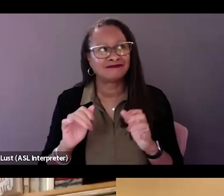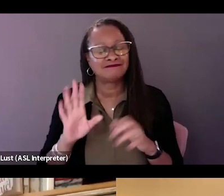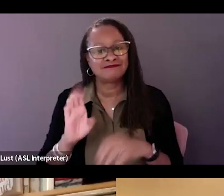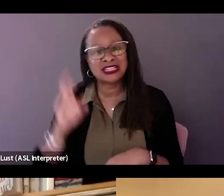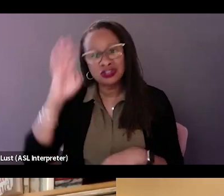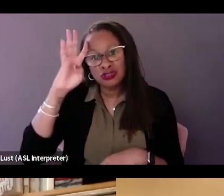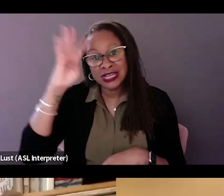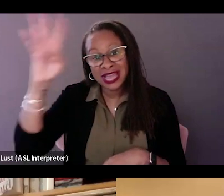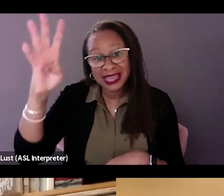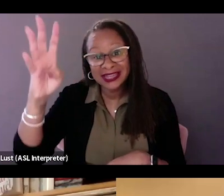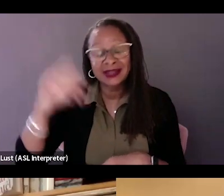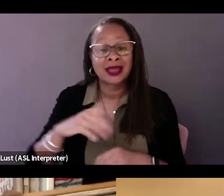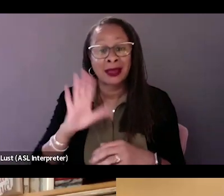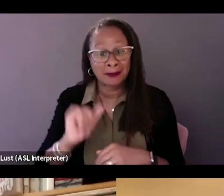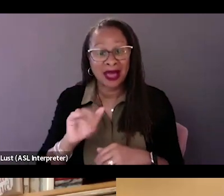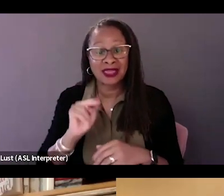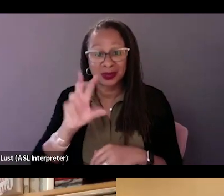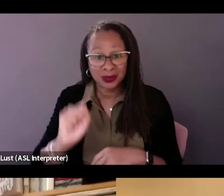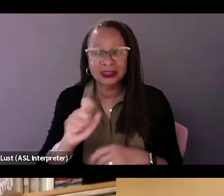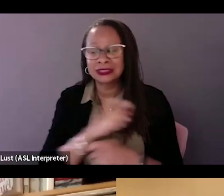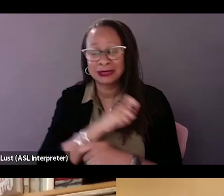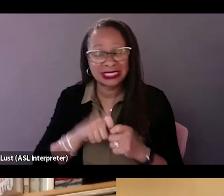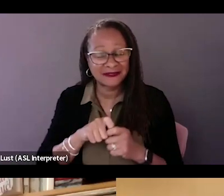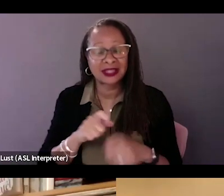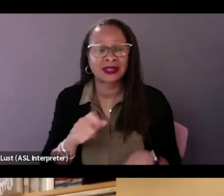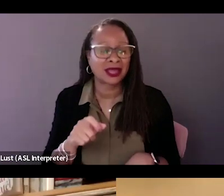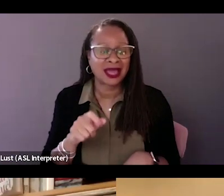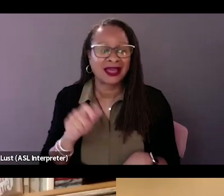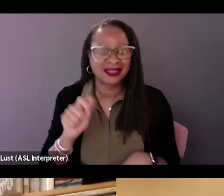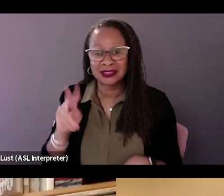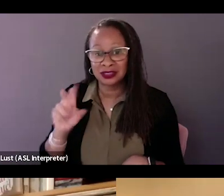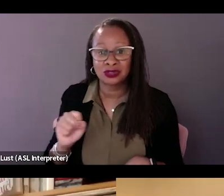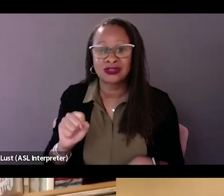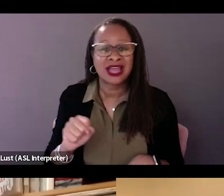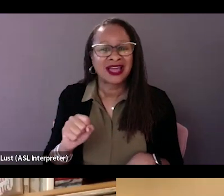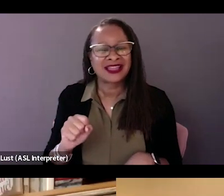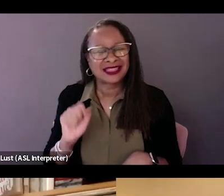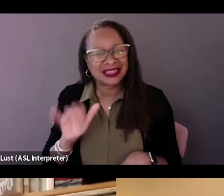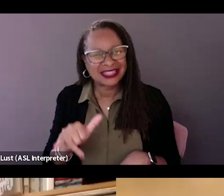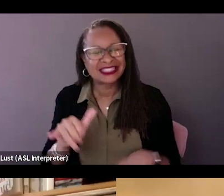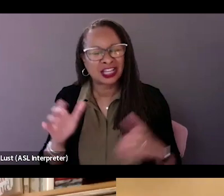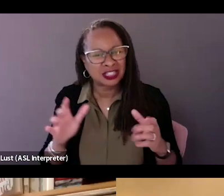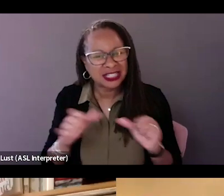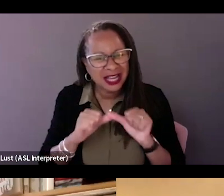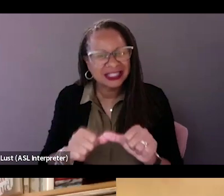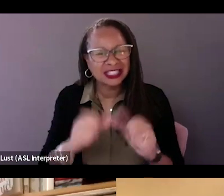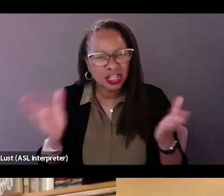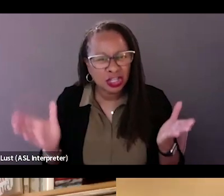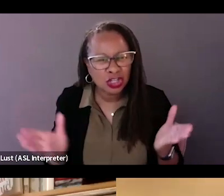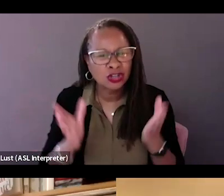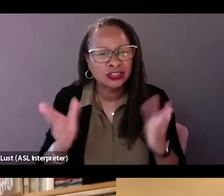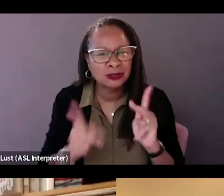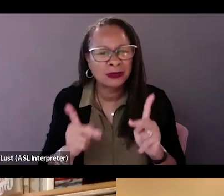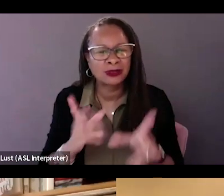news, which is constantly encouraging people to take revenge against whoever it is